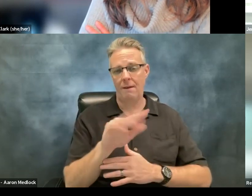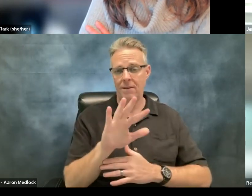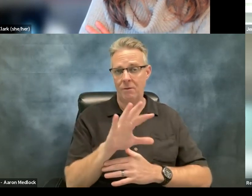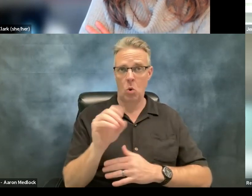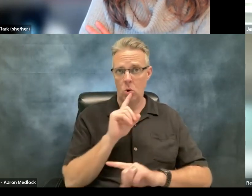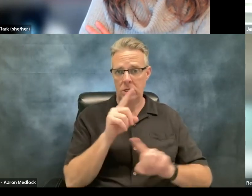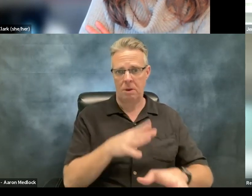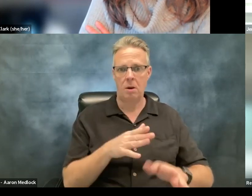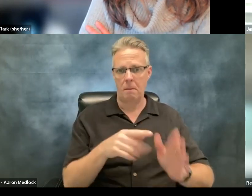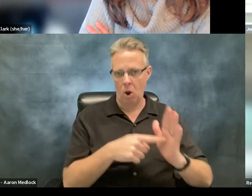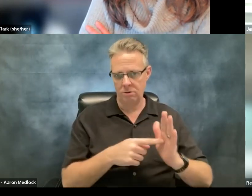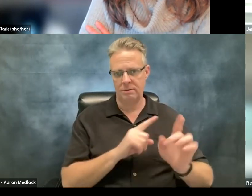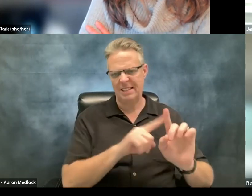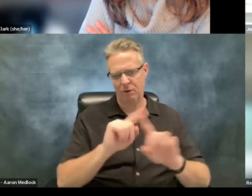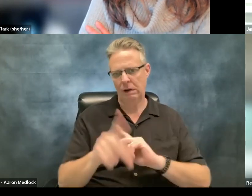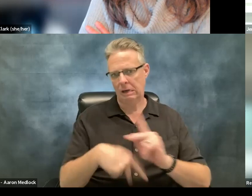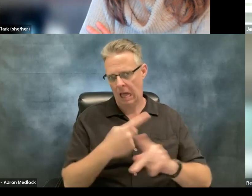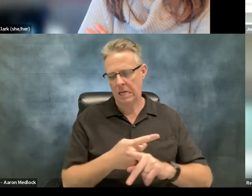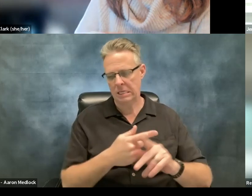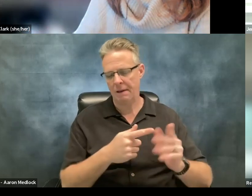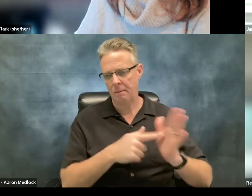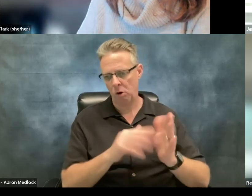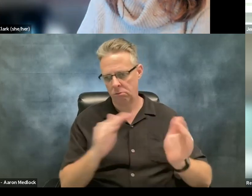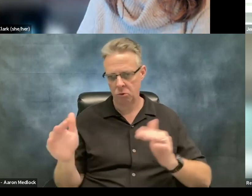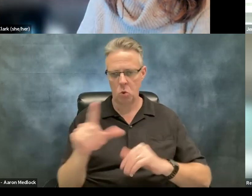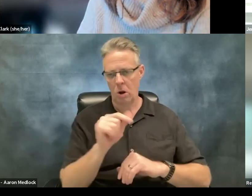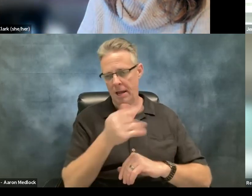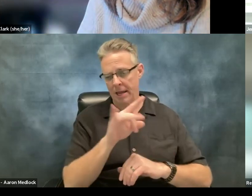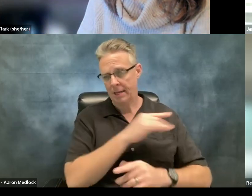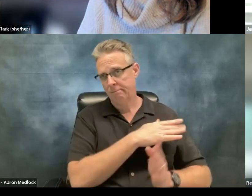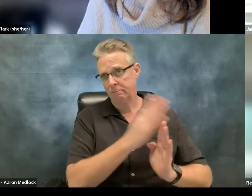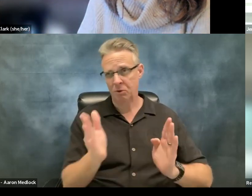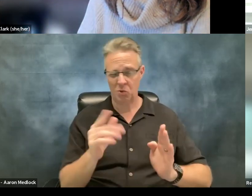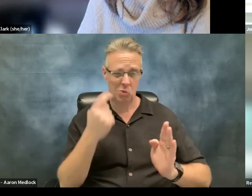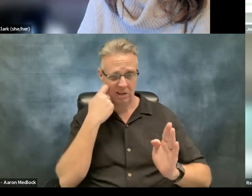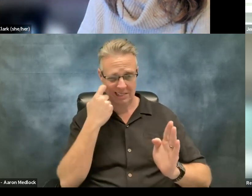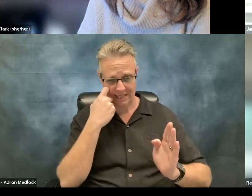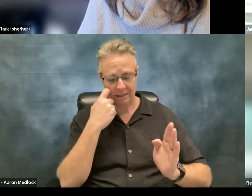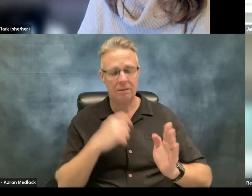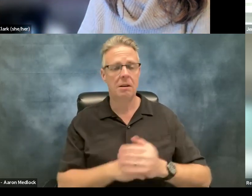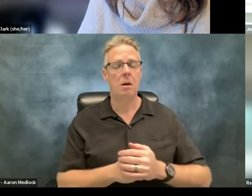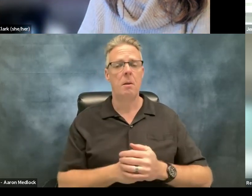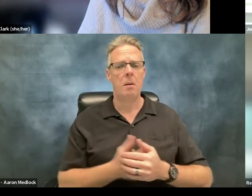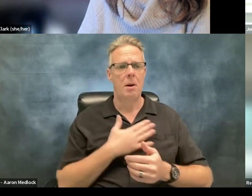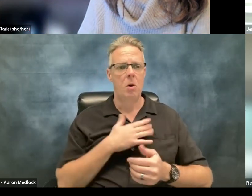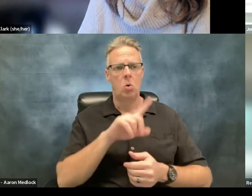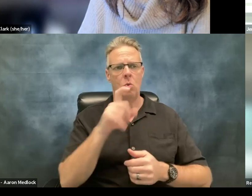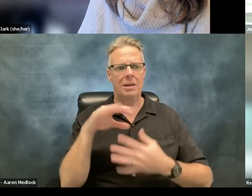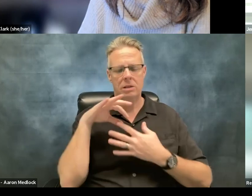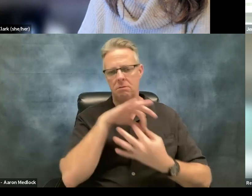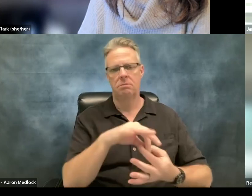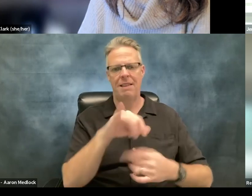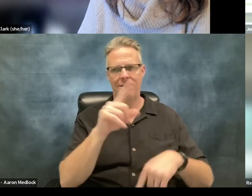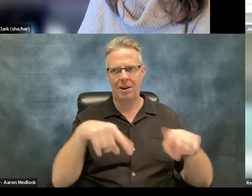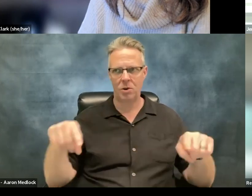co-responder models, different models, between 2018 until just recently. And my question sort of relates to that variation.